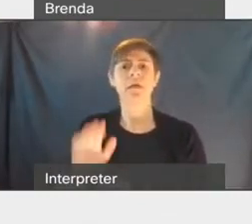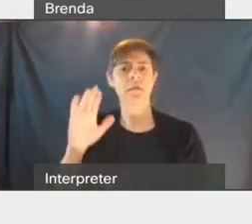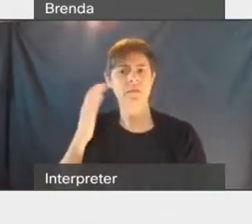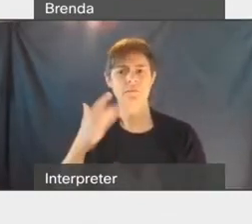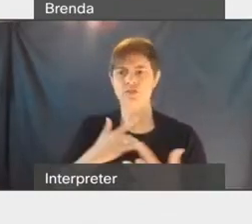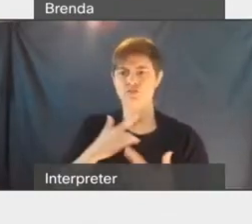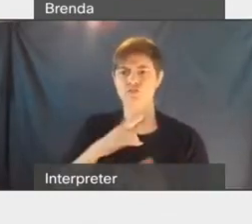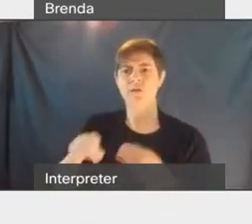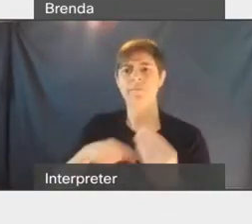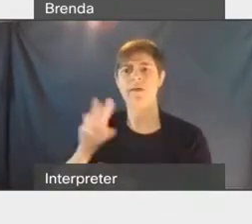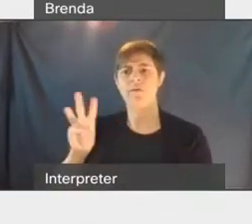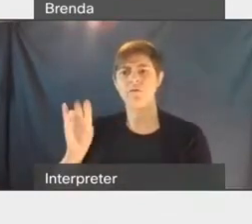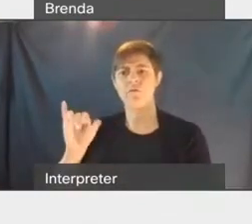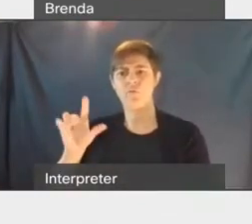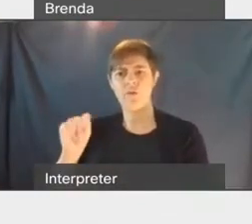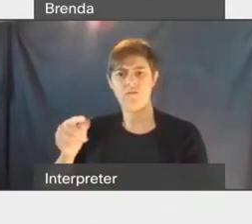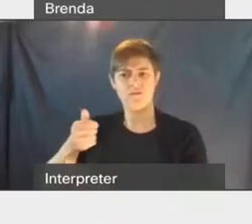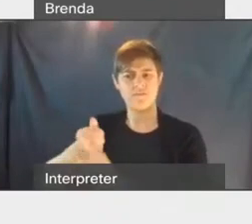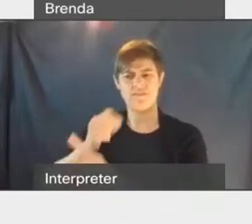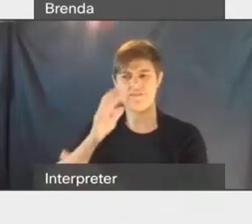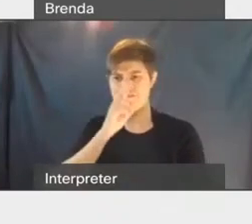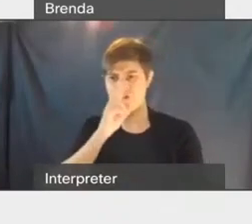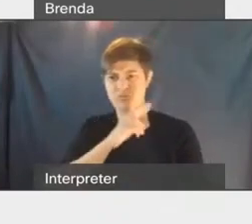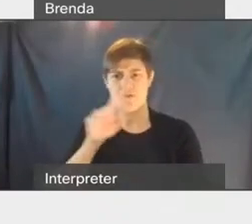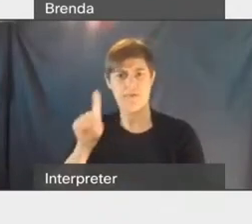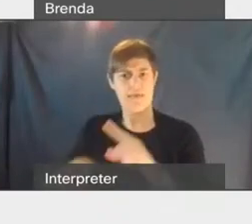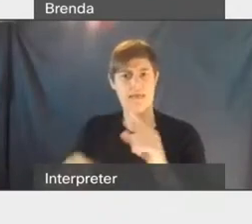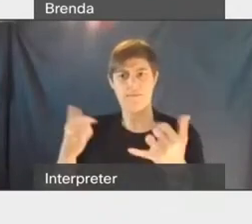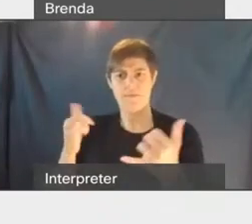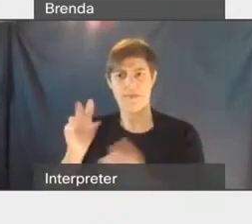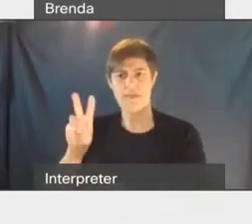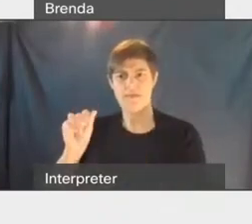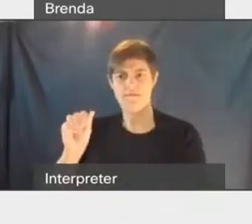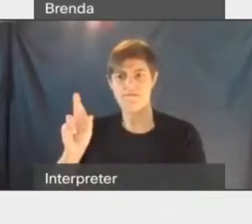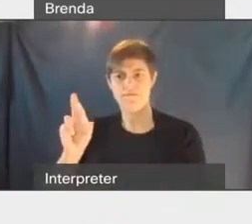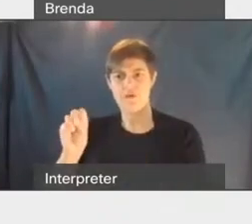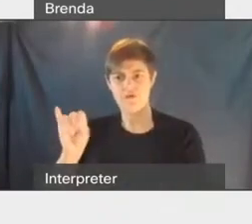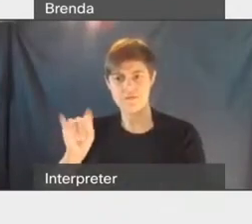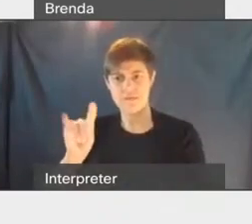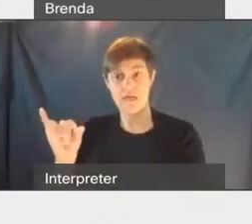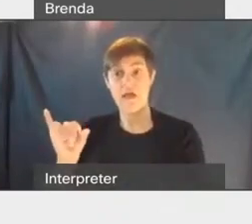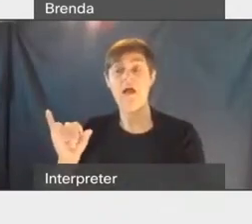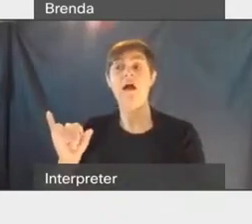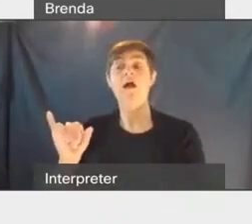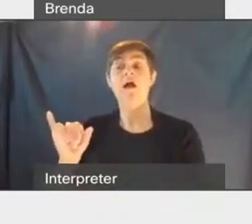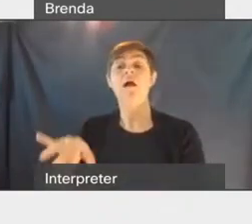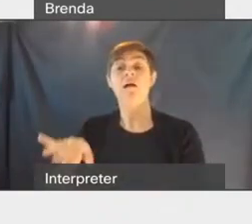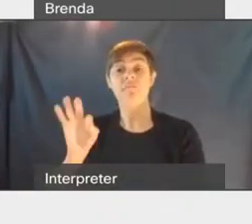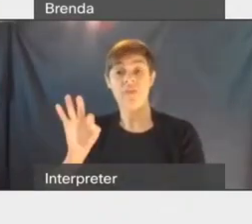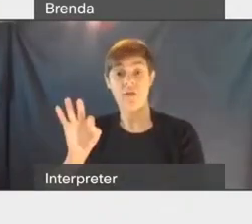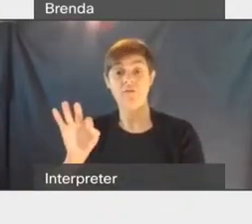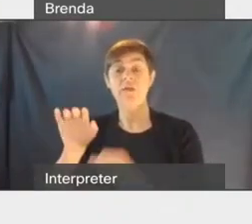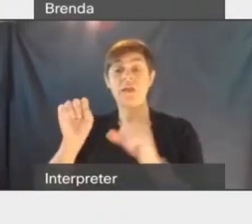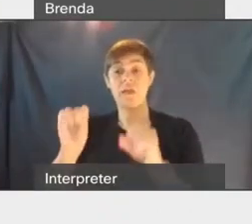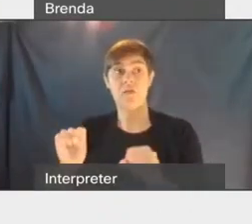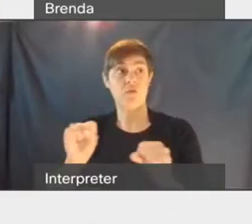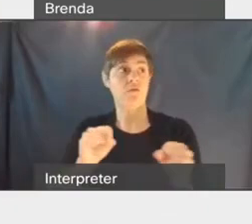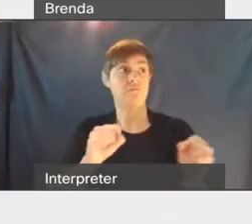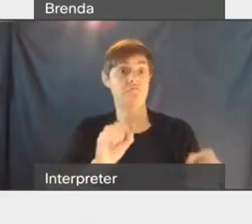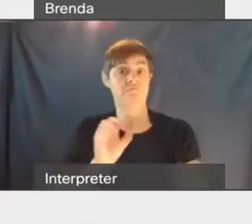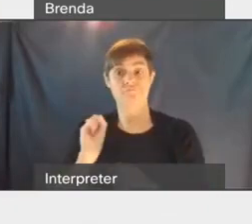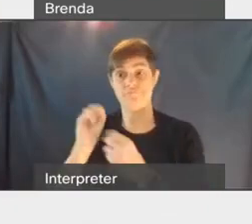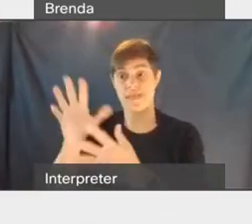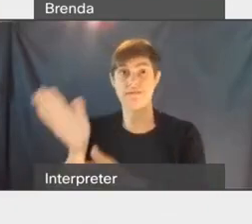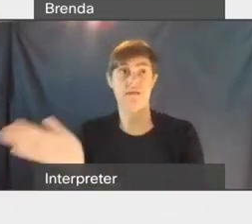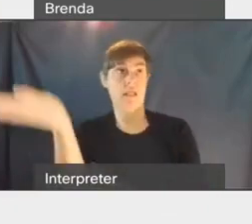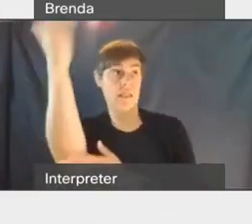Wilt was a freshman. They couldn't play varsity, and they found out they could alley-oop the ball on an inbounds pass over the goal, and